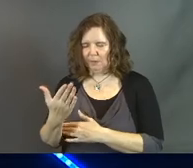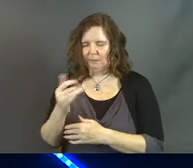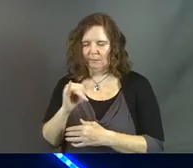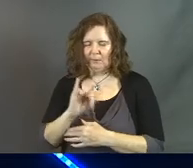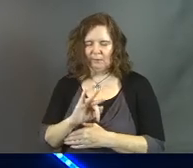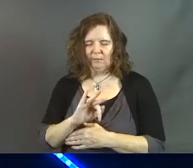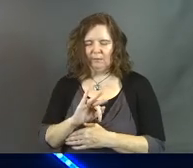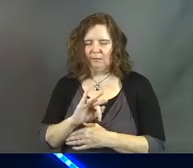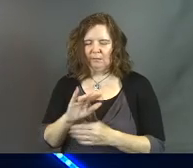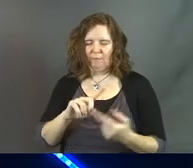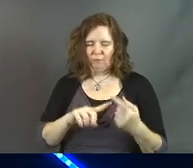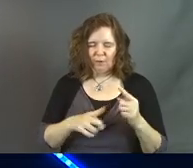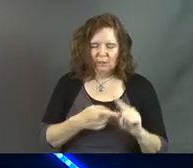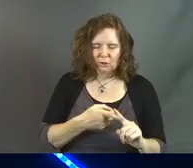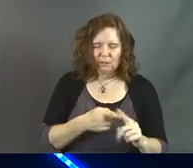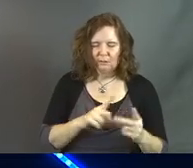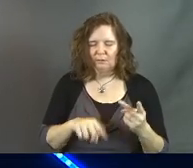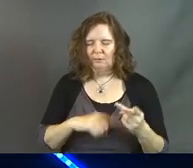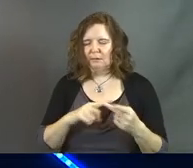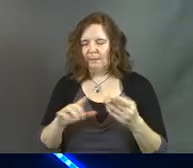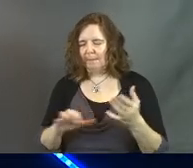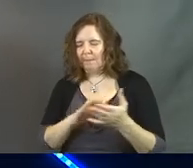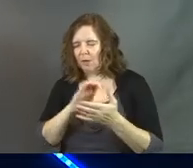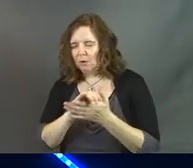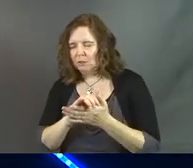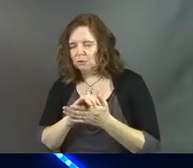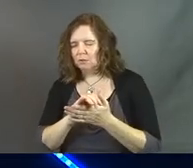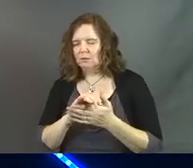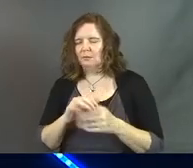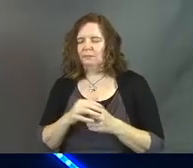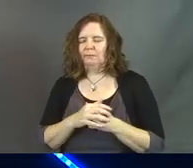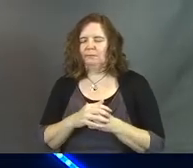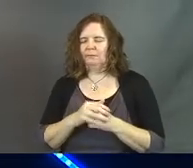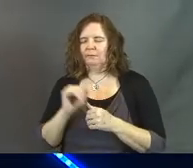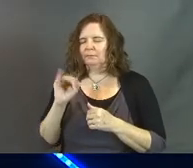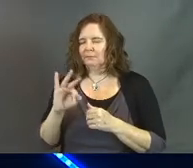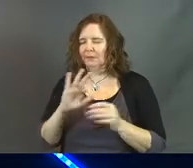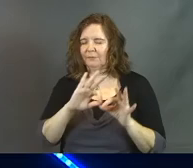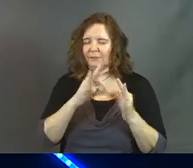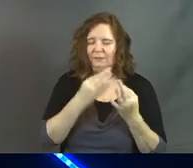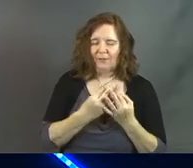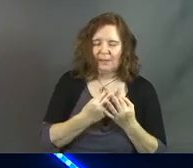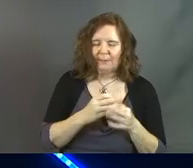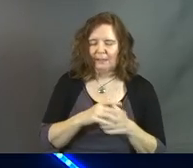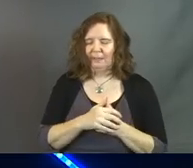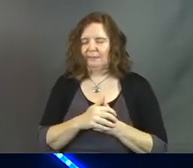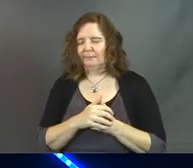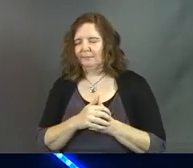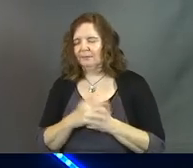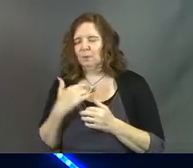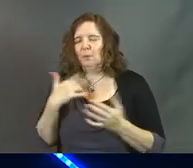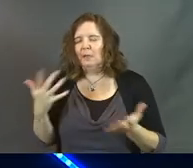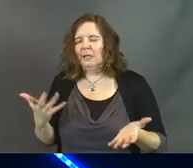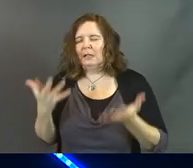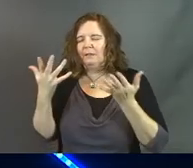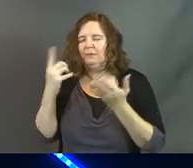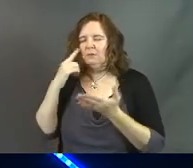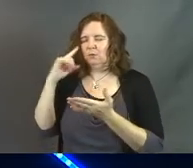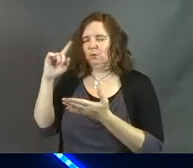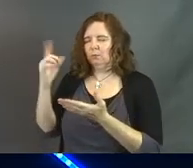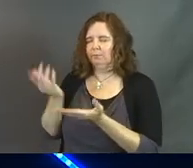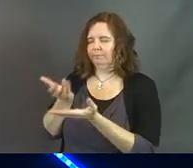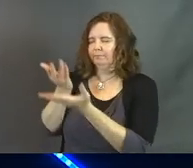whether it's friendship, whether it's marriage, whether it's family, God, we lift that up to you.